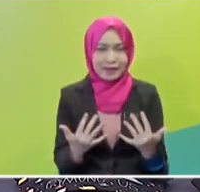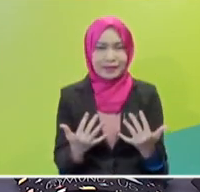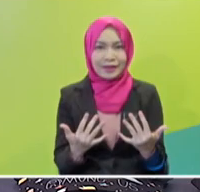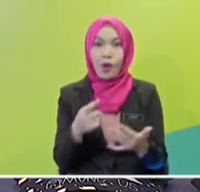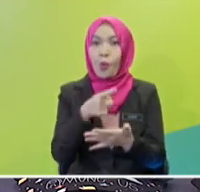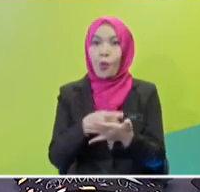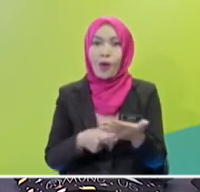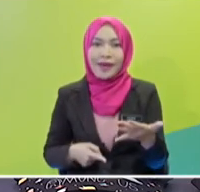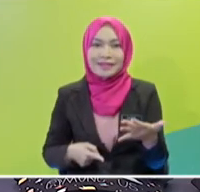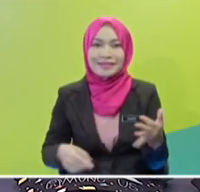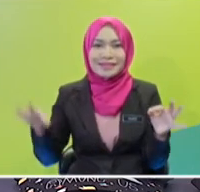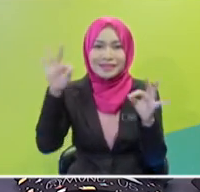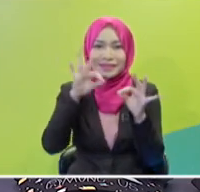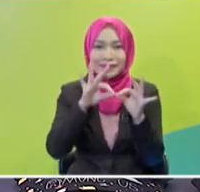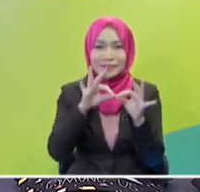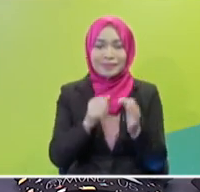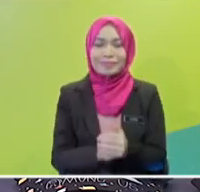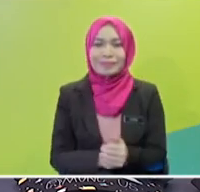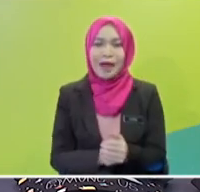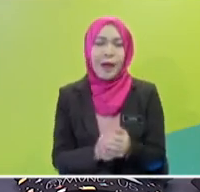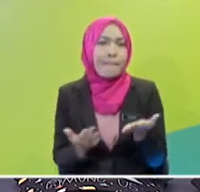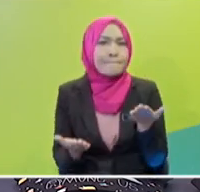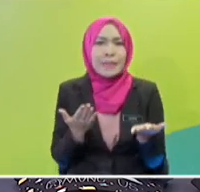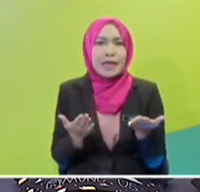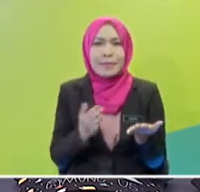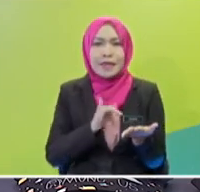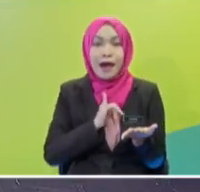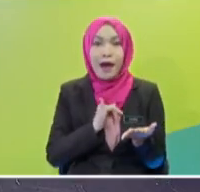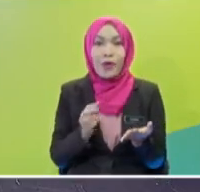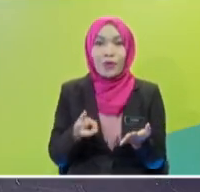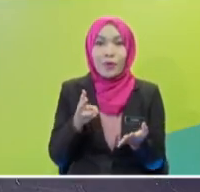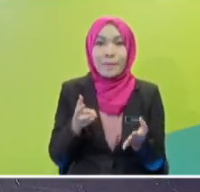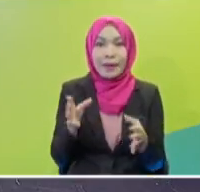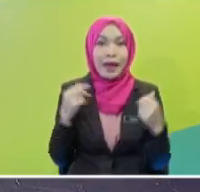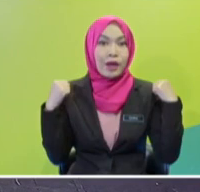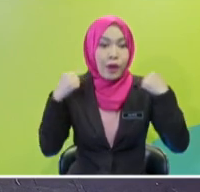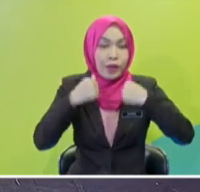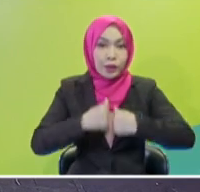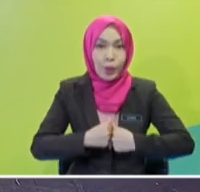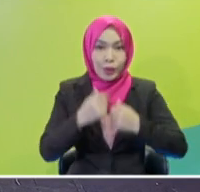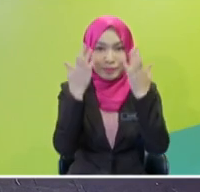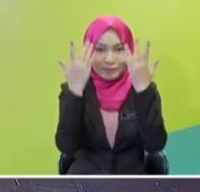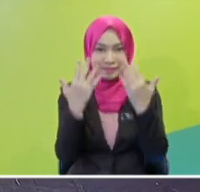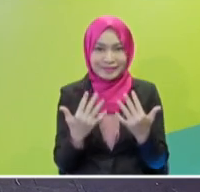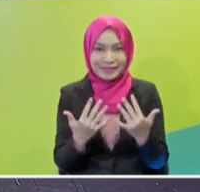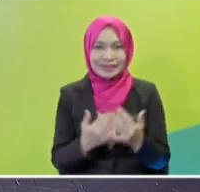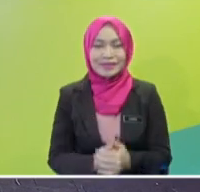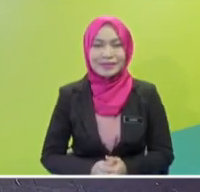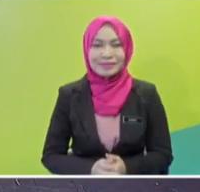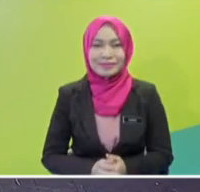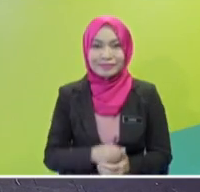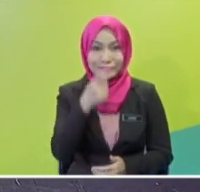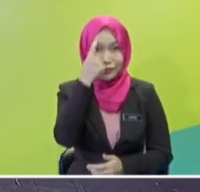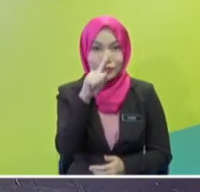protect me from the rain. Yes. A raincoat? Yes, we wear raincoats. Okay. And